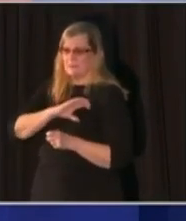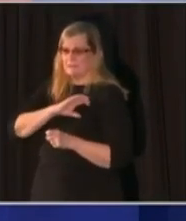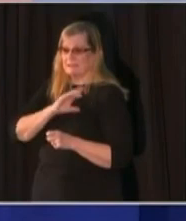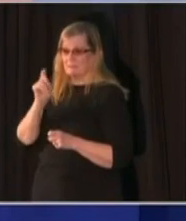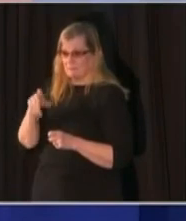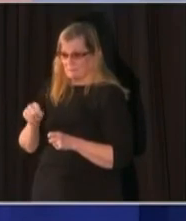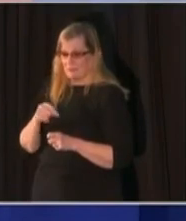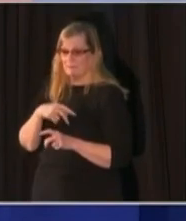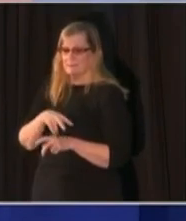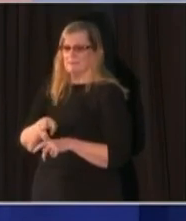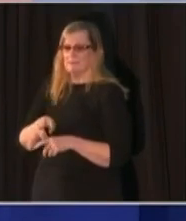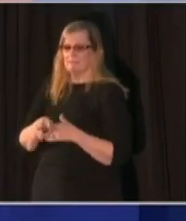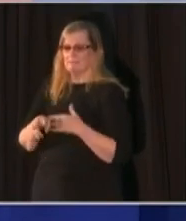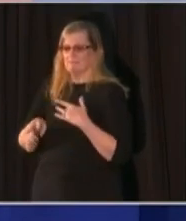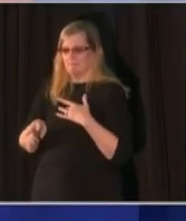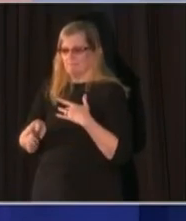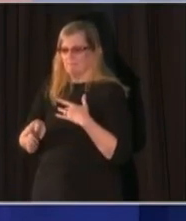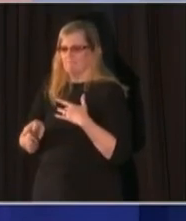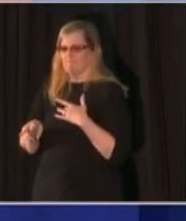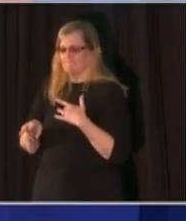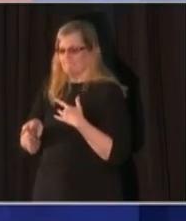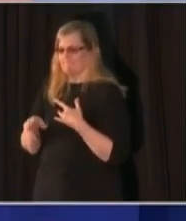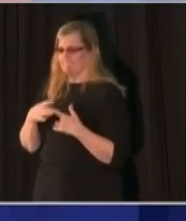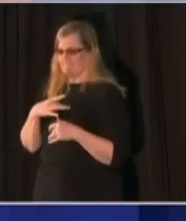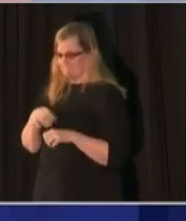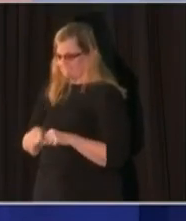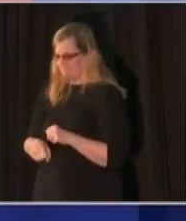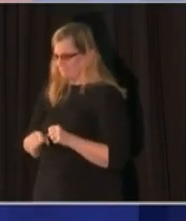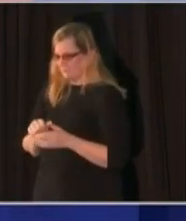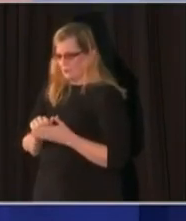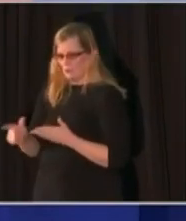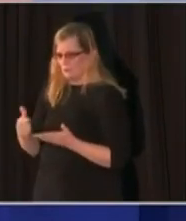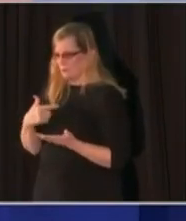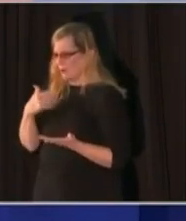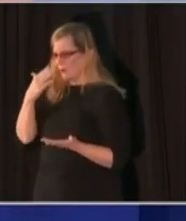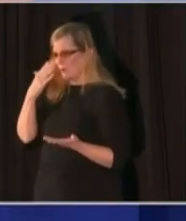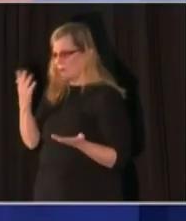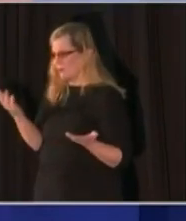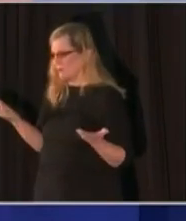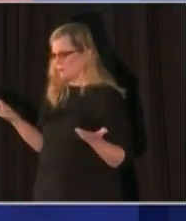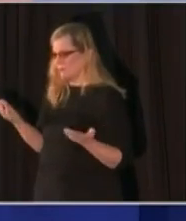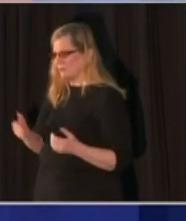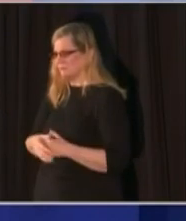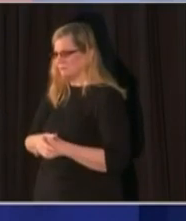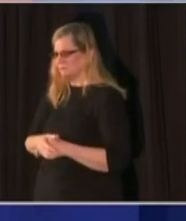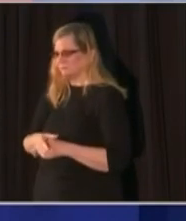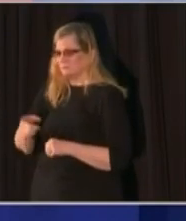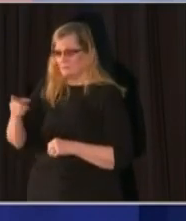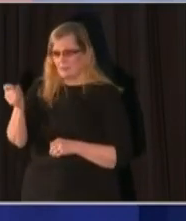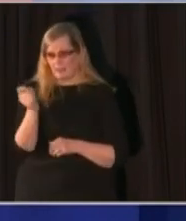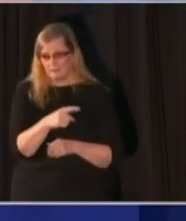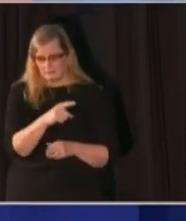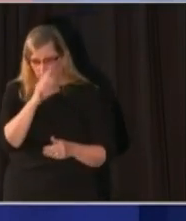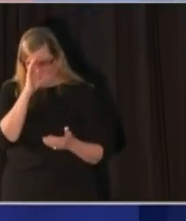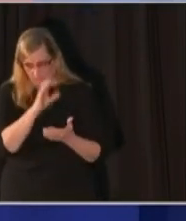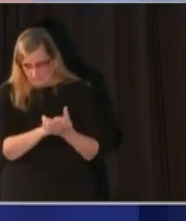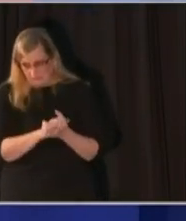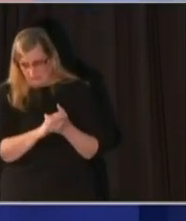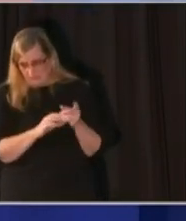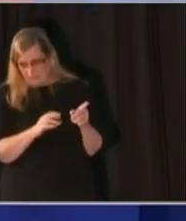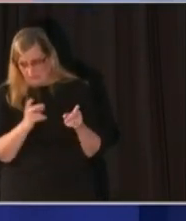hearts break for their families as well. And that's what I know at this point. And then to clarify, you believe these to be line of duty